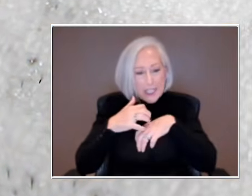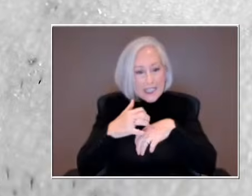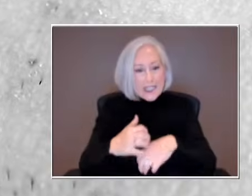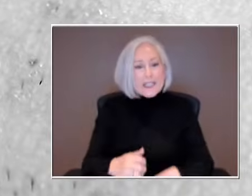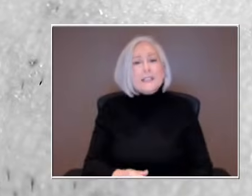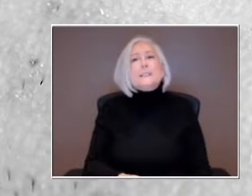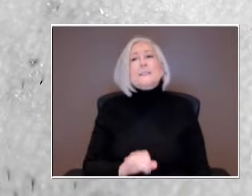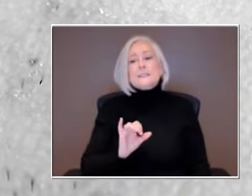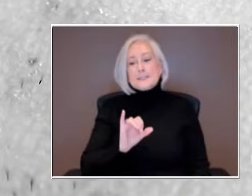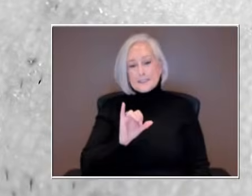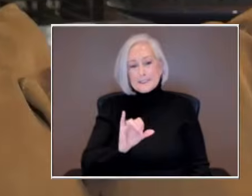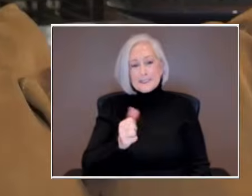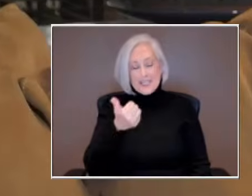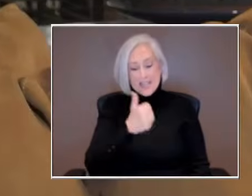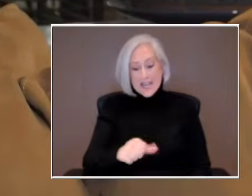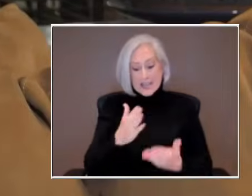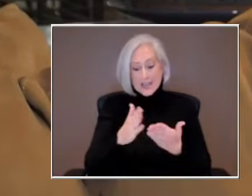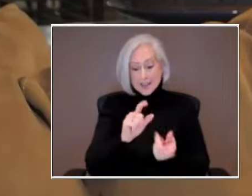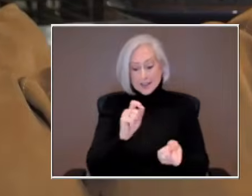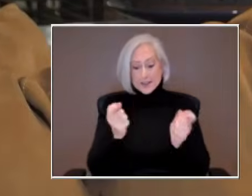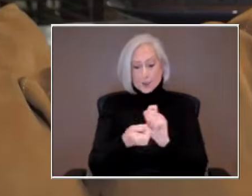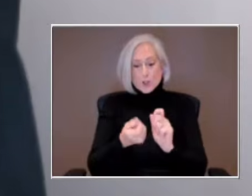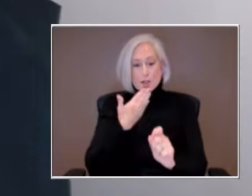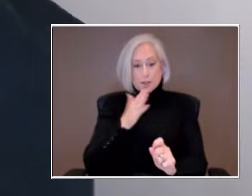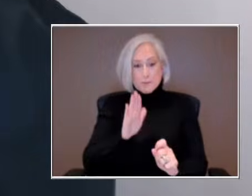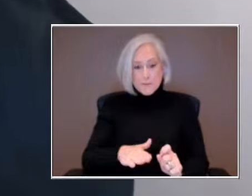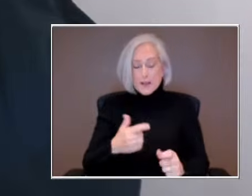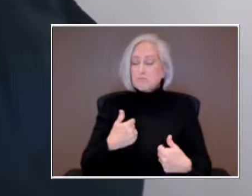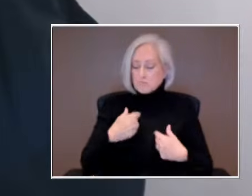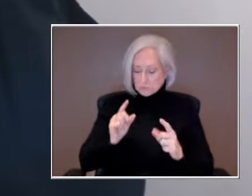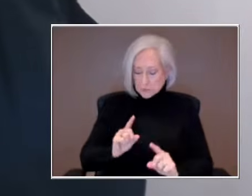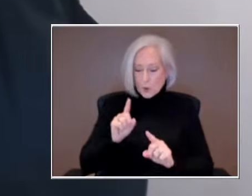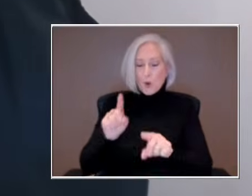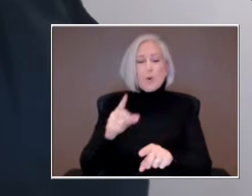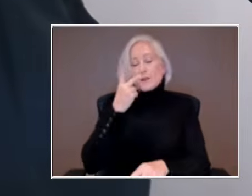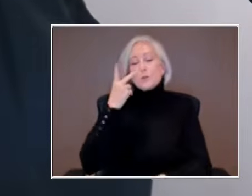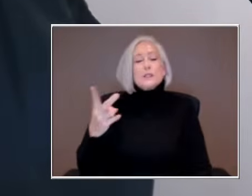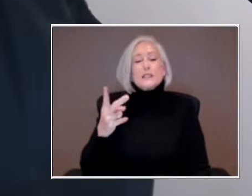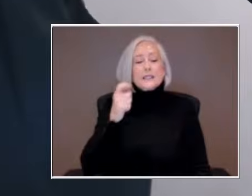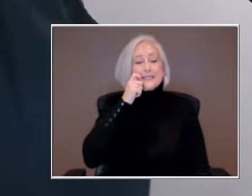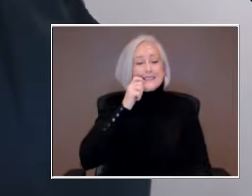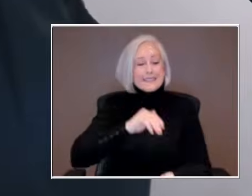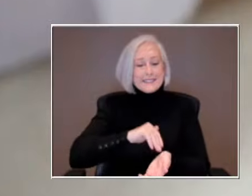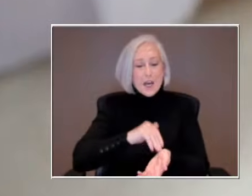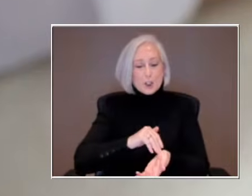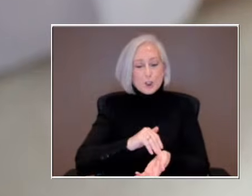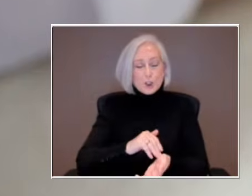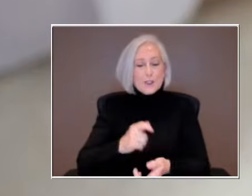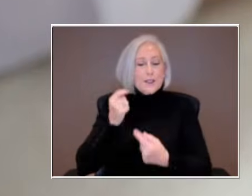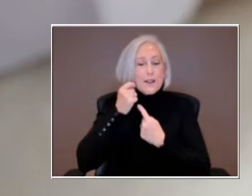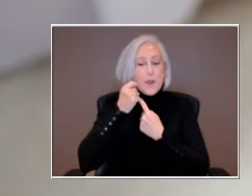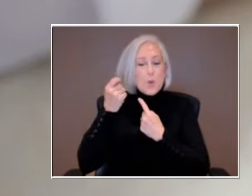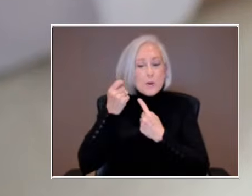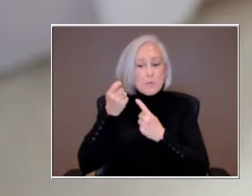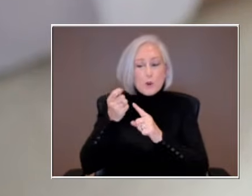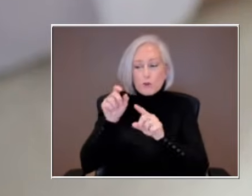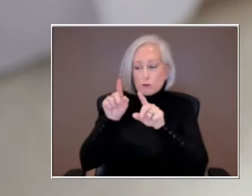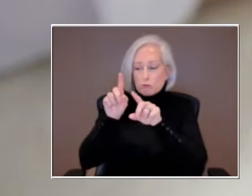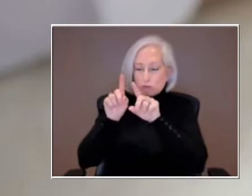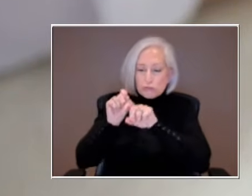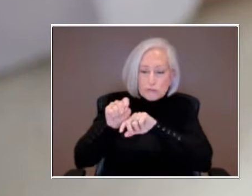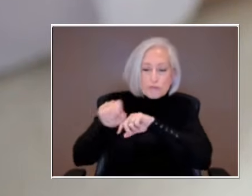anything that changes is bad. And so I went and saw a dermatologist. Doctors performed a biopsy, removed the spot, and